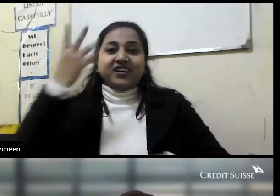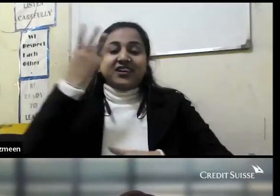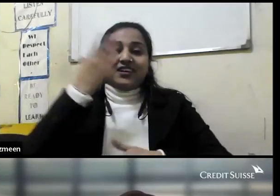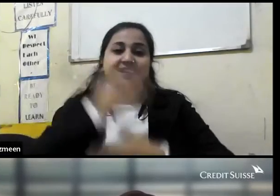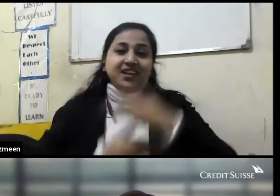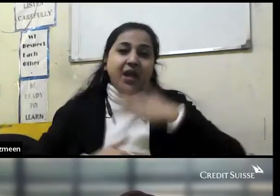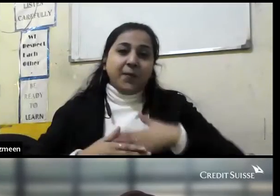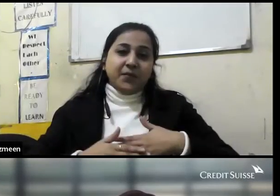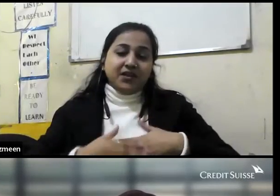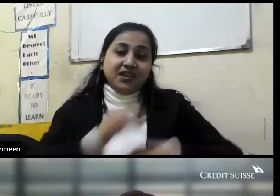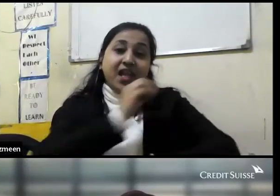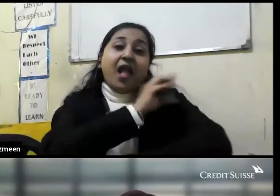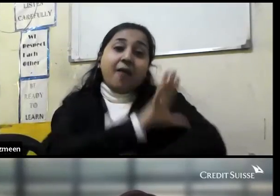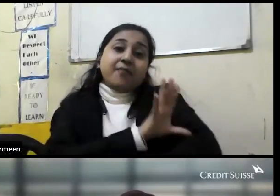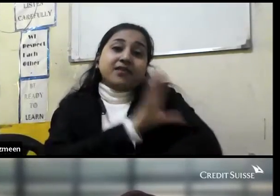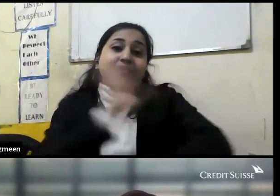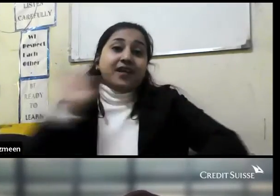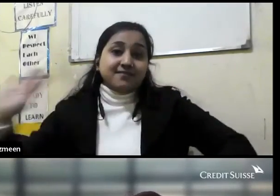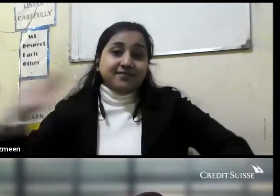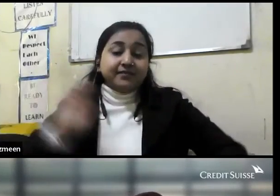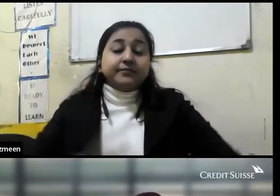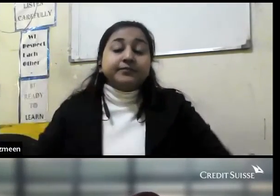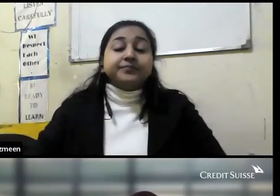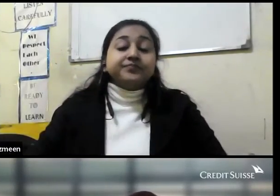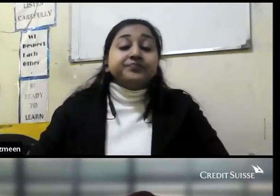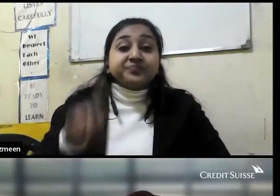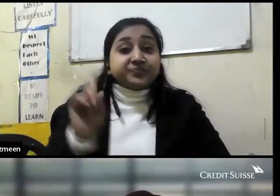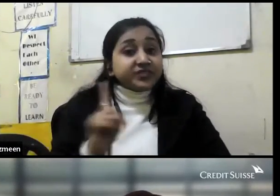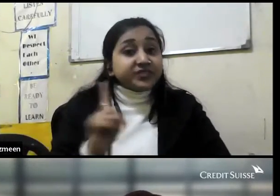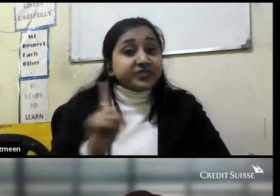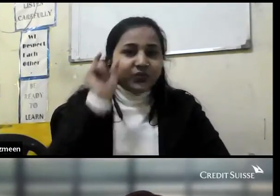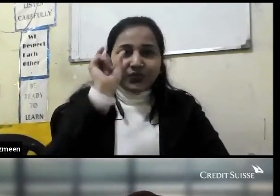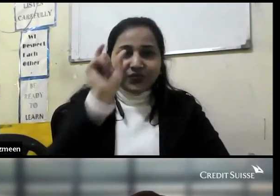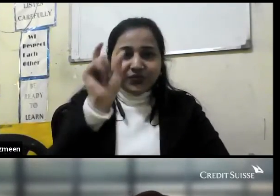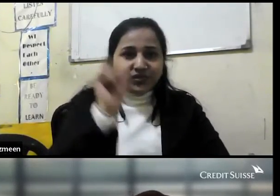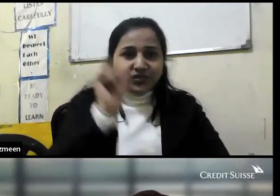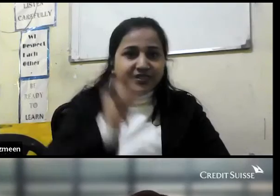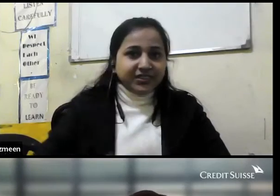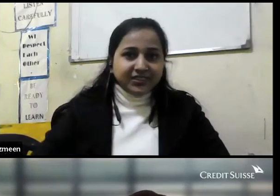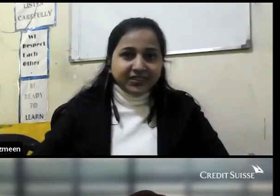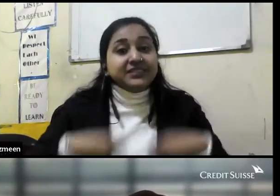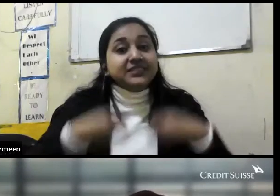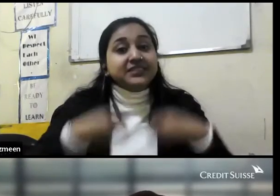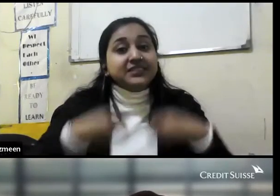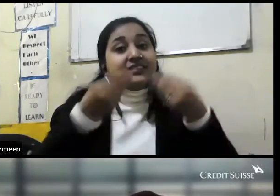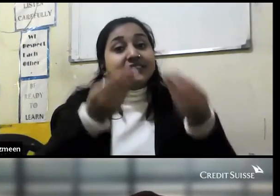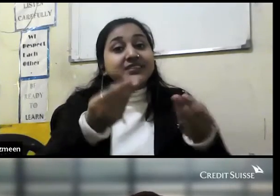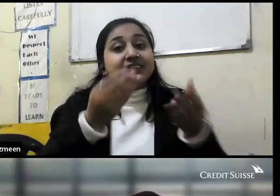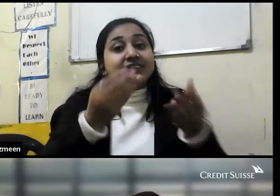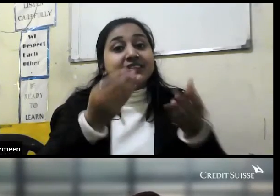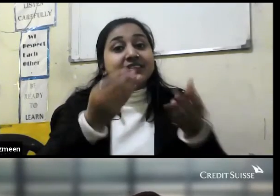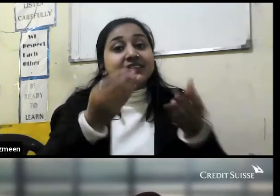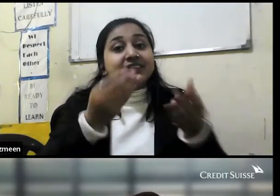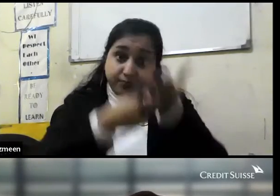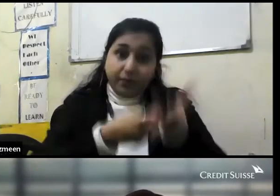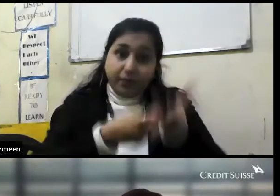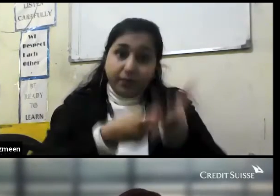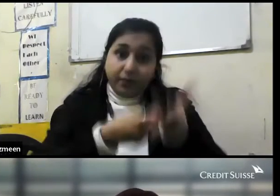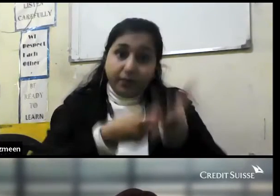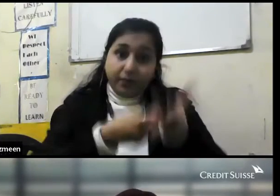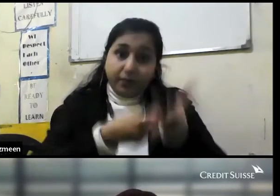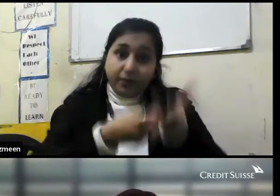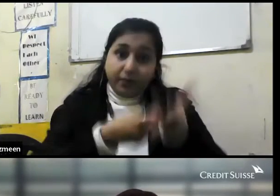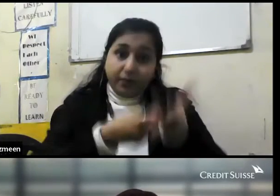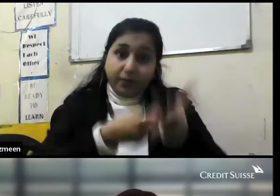That's really inspirational. That's the first word by which we are giving them respect, divine. We